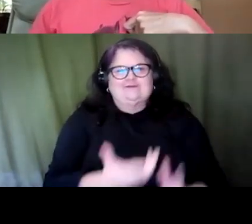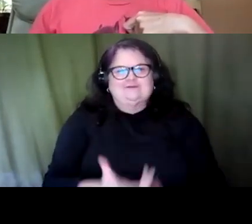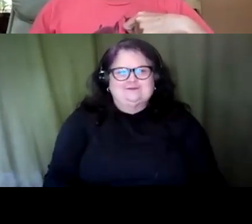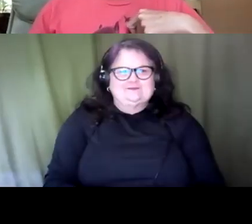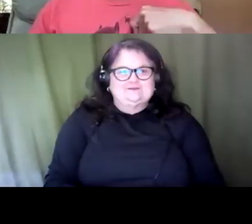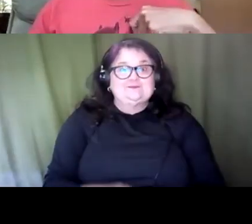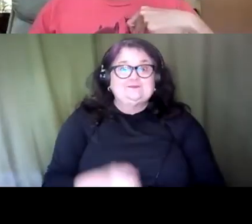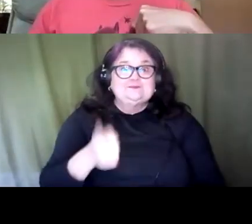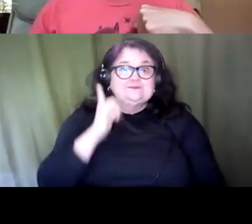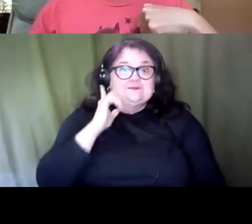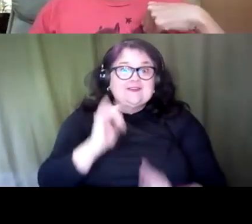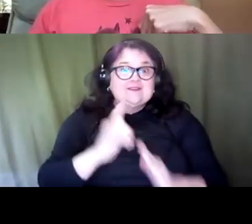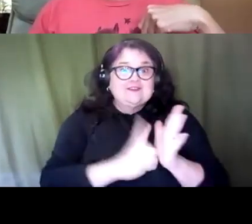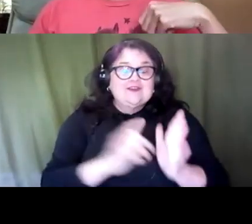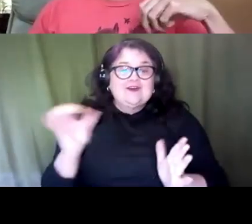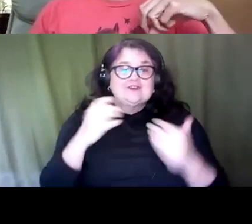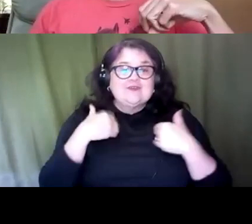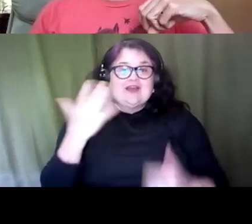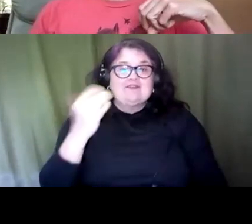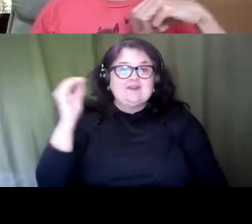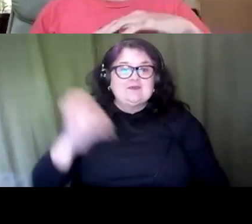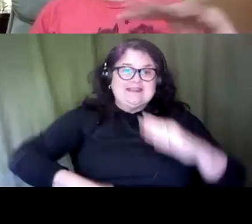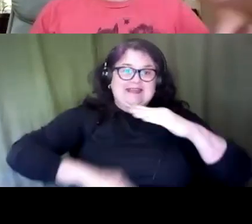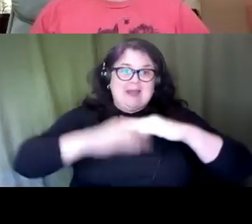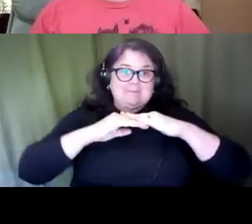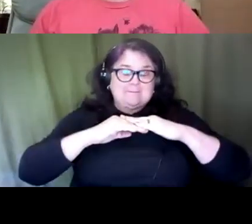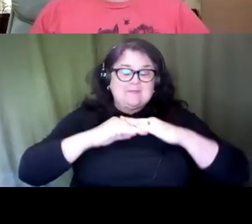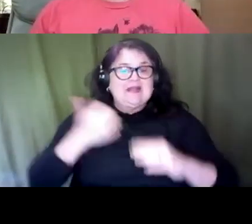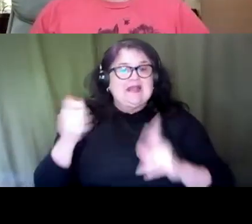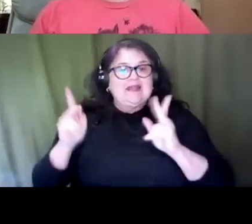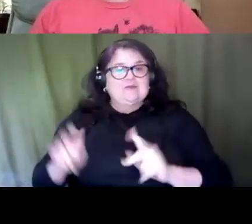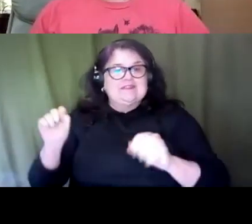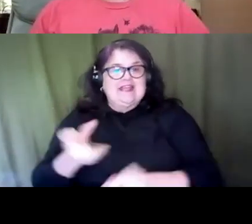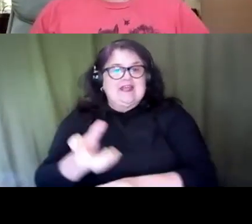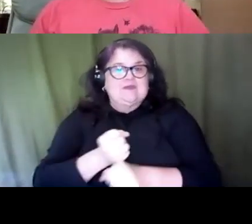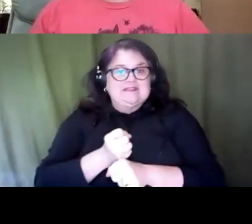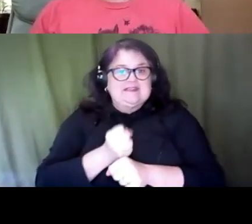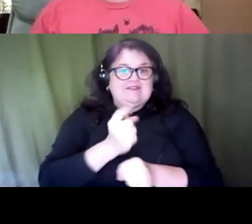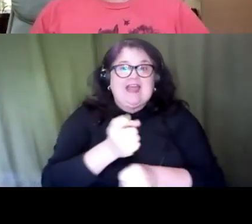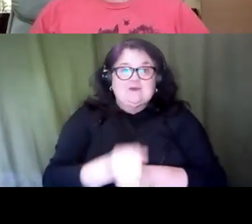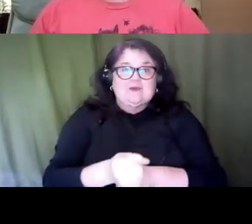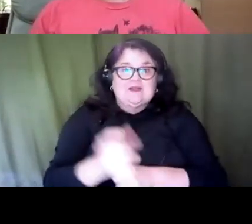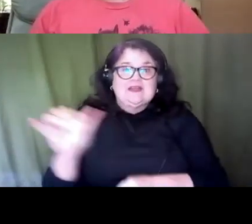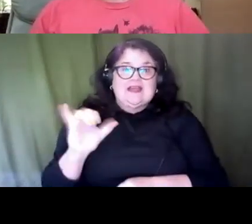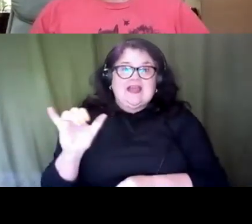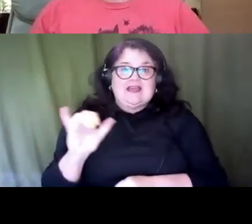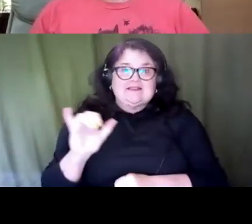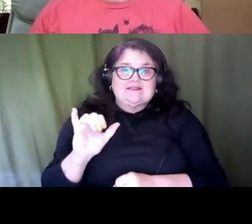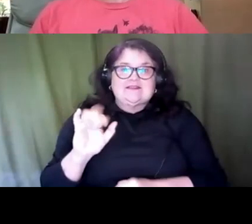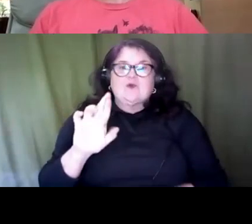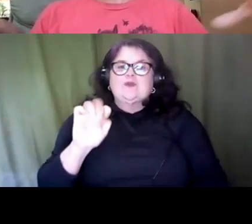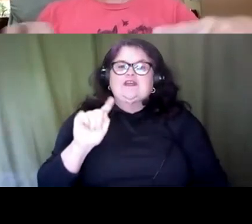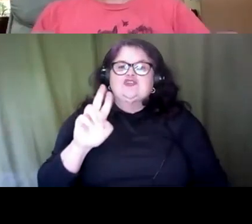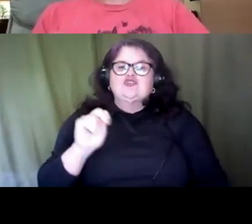Under California law, there's also a 15% cap on what any person can receive annually as a return on investment.